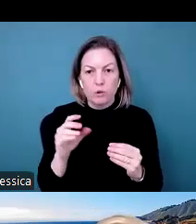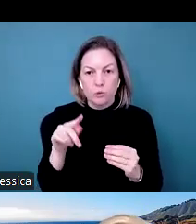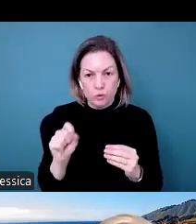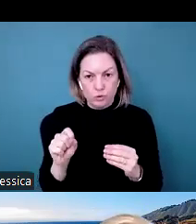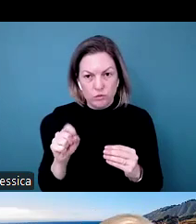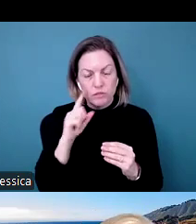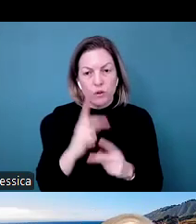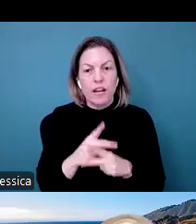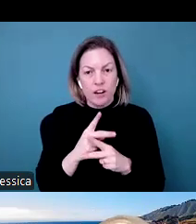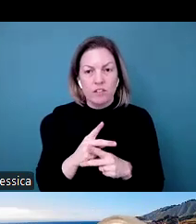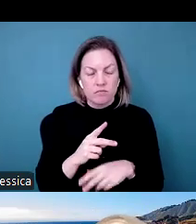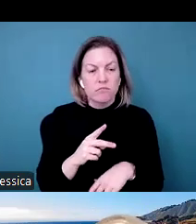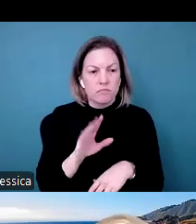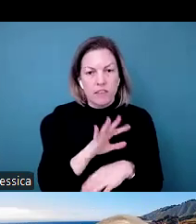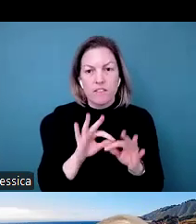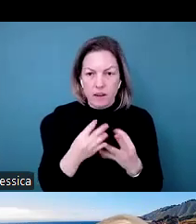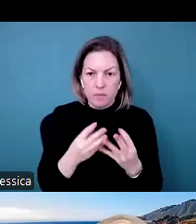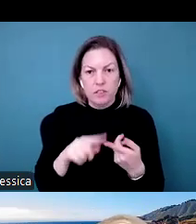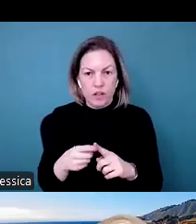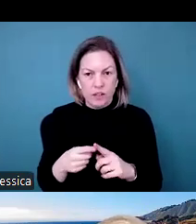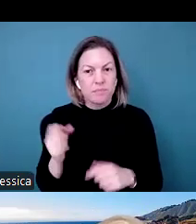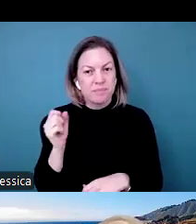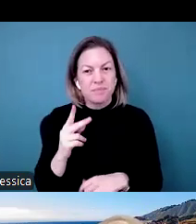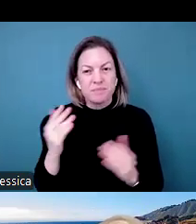care for their loved one. Next slide.